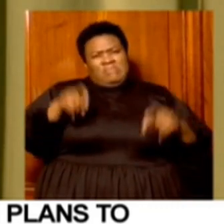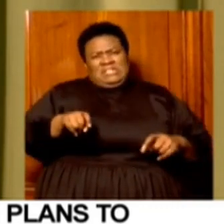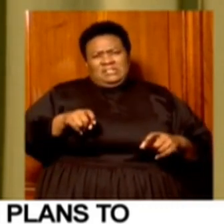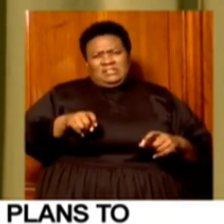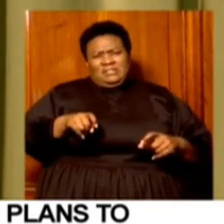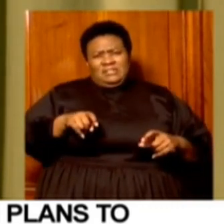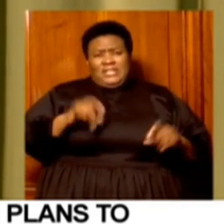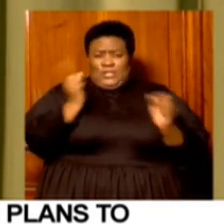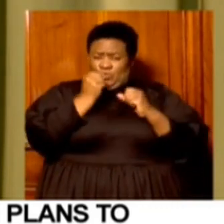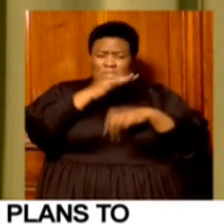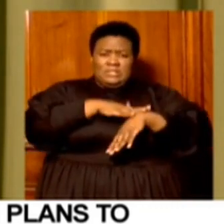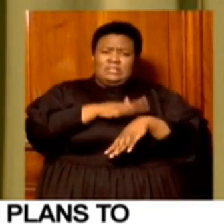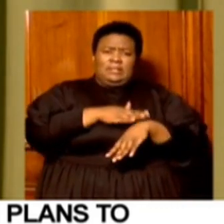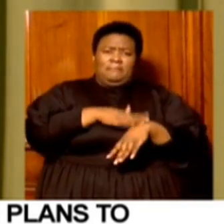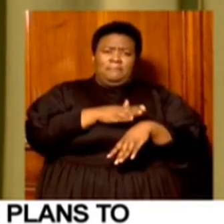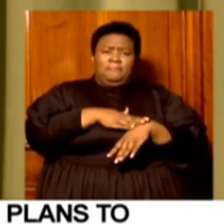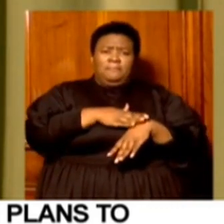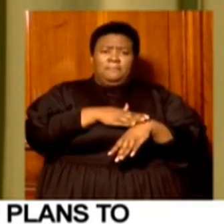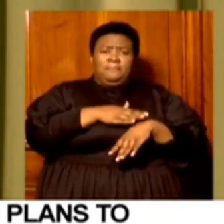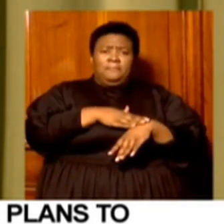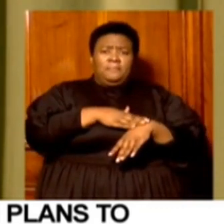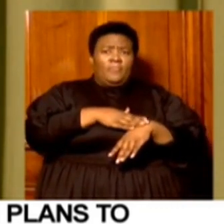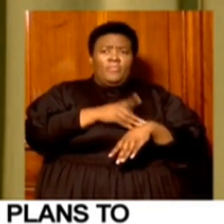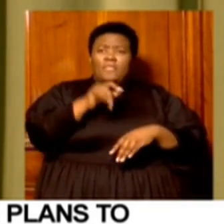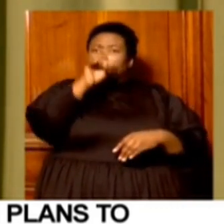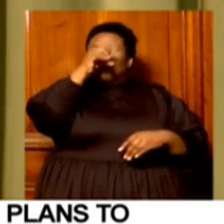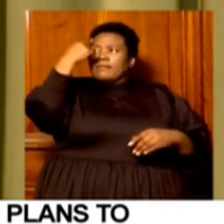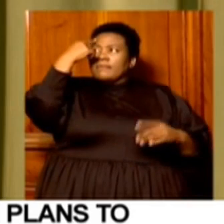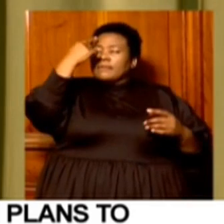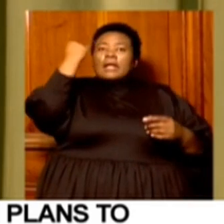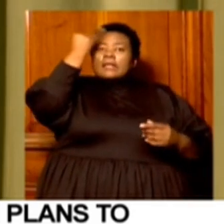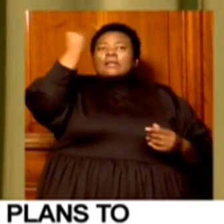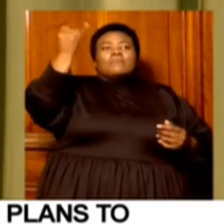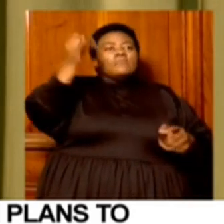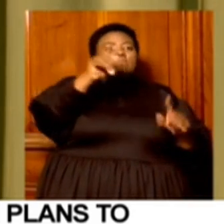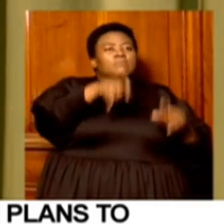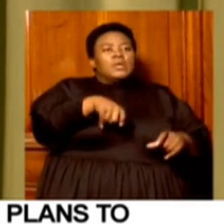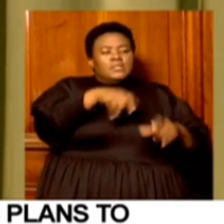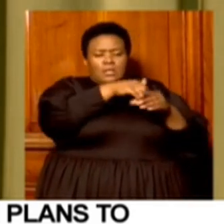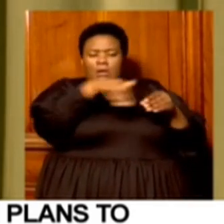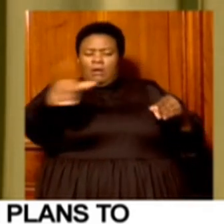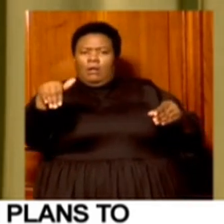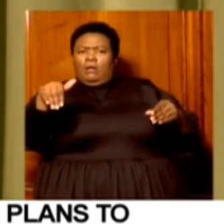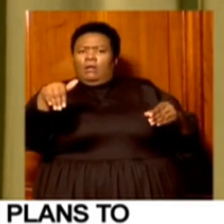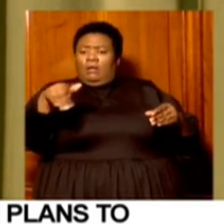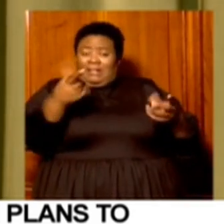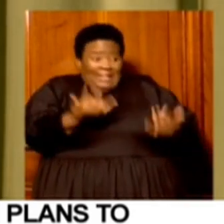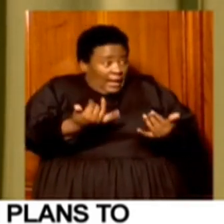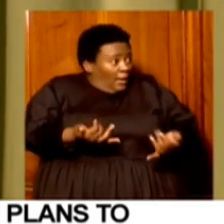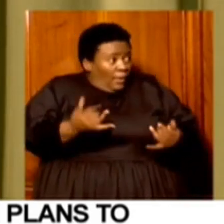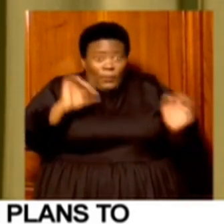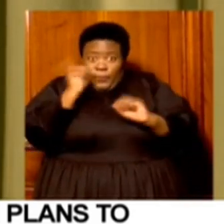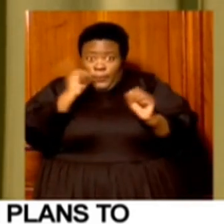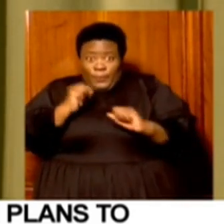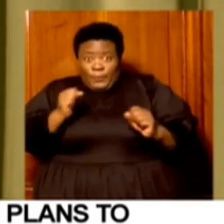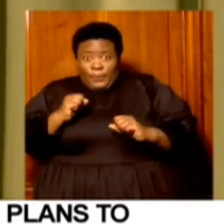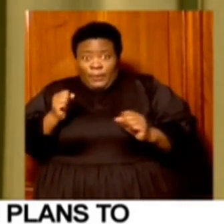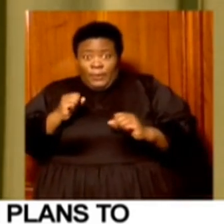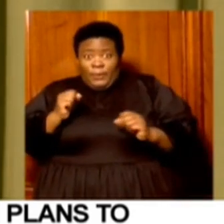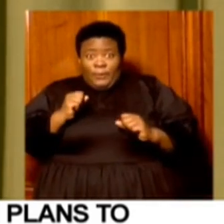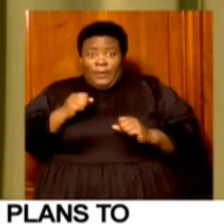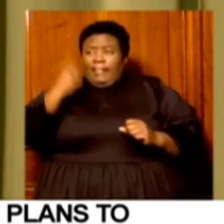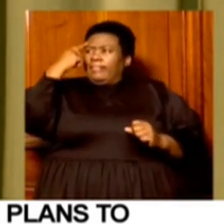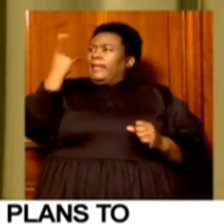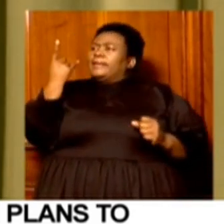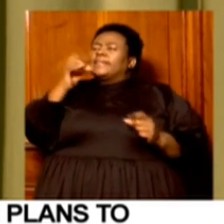goes out in winter without a jersey and being warm, and rely on the fact that being in a taxi you'll be